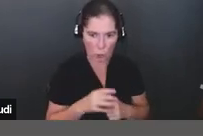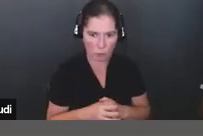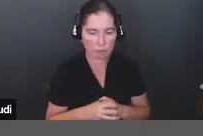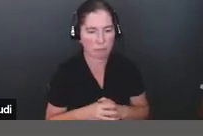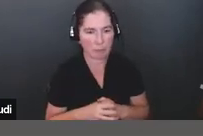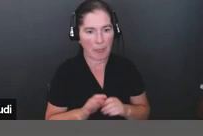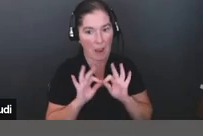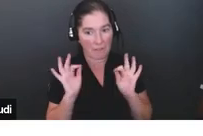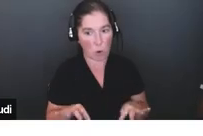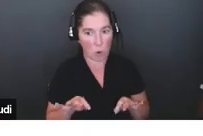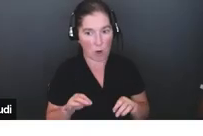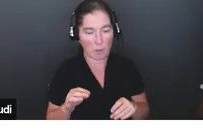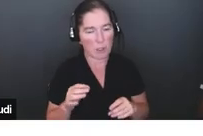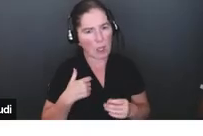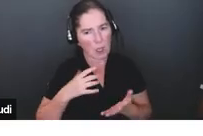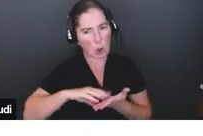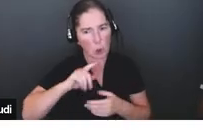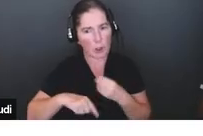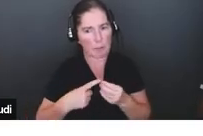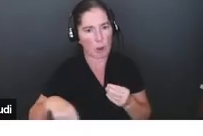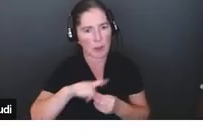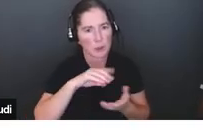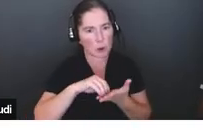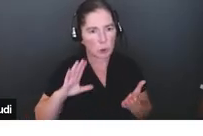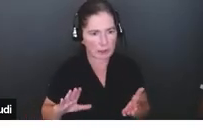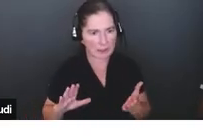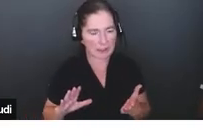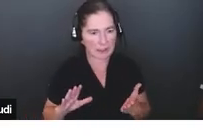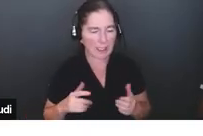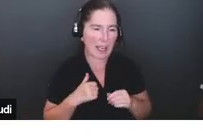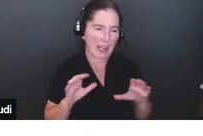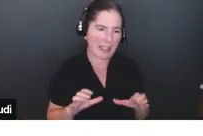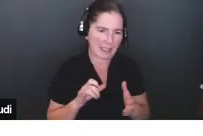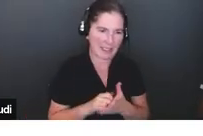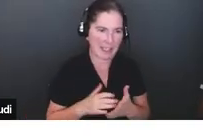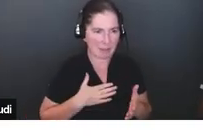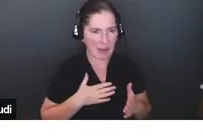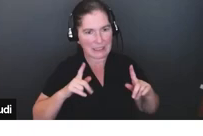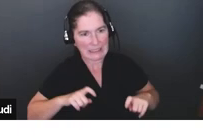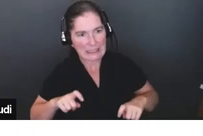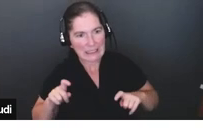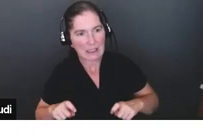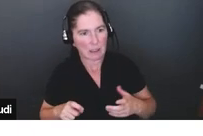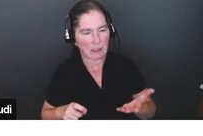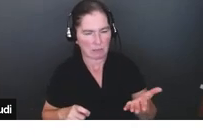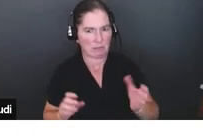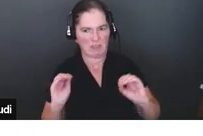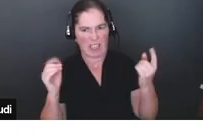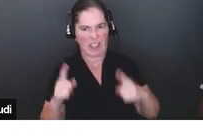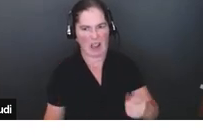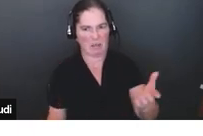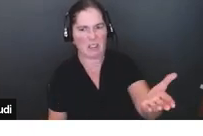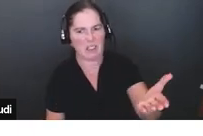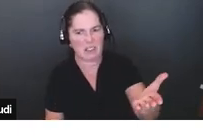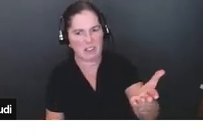to get to know my students. So I went ahead and I did this. This is my learning. And Christina is like, nothing happened.